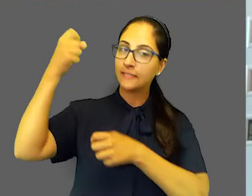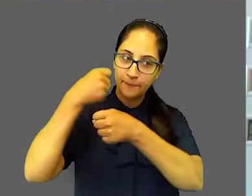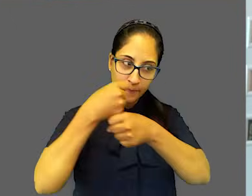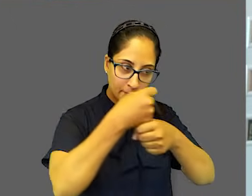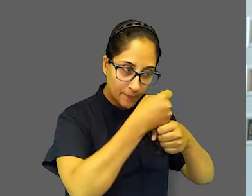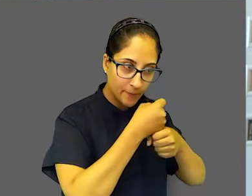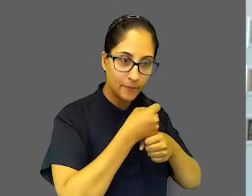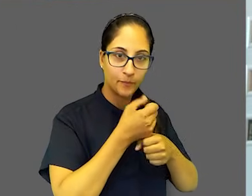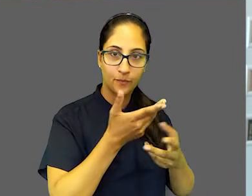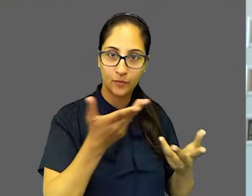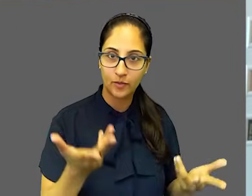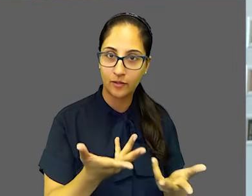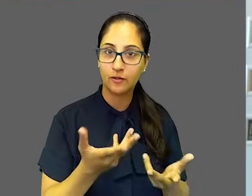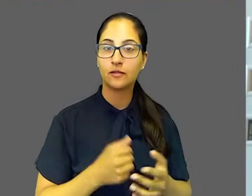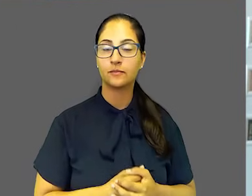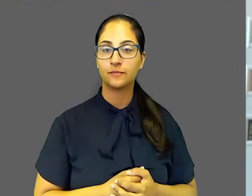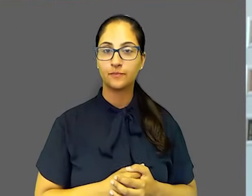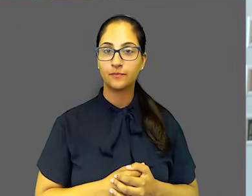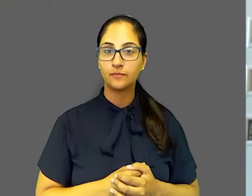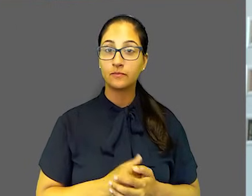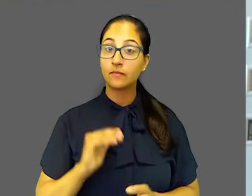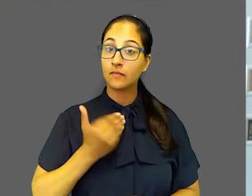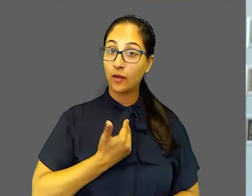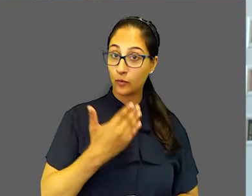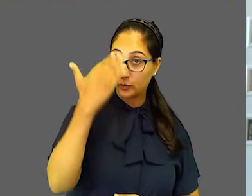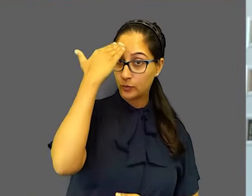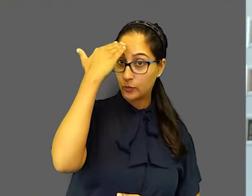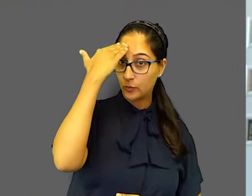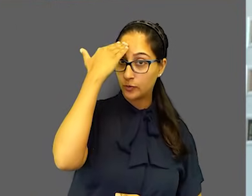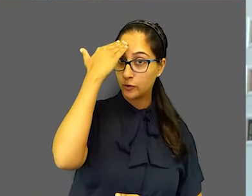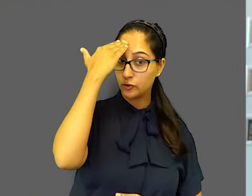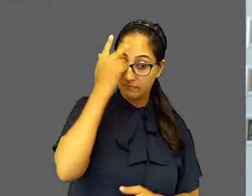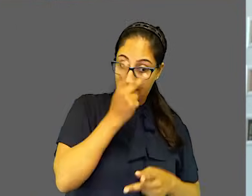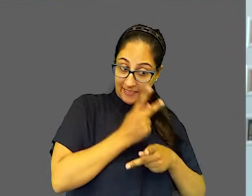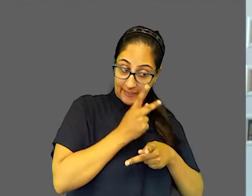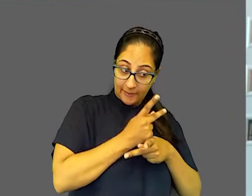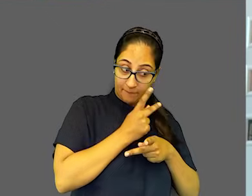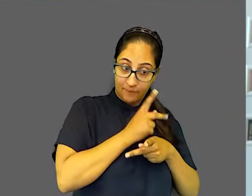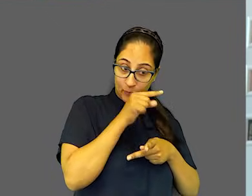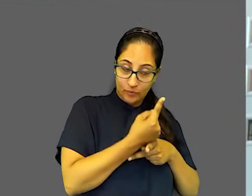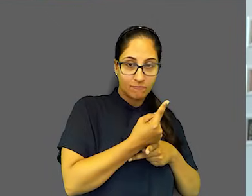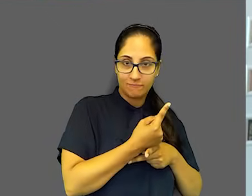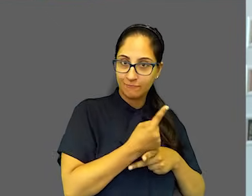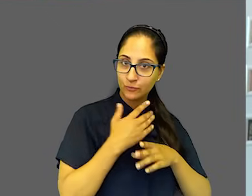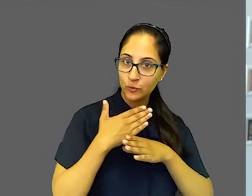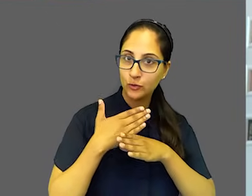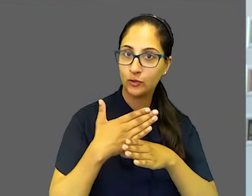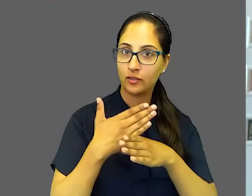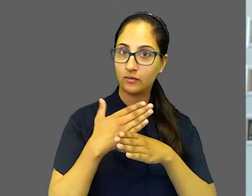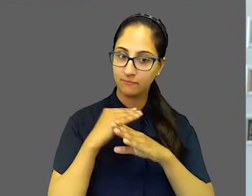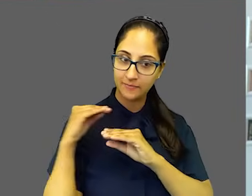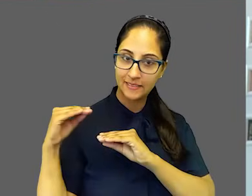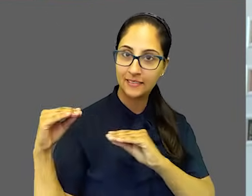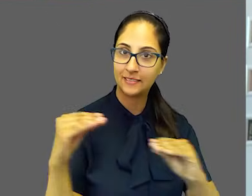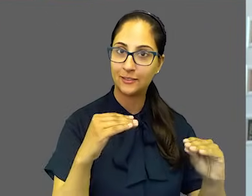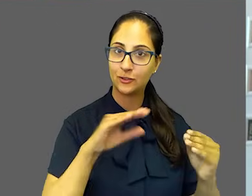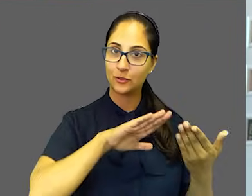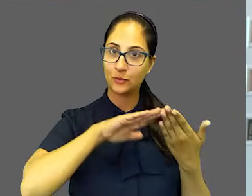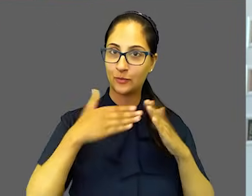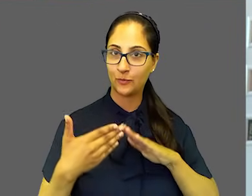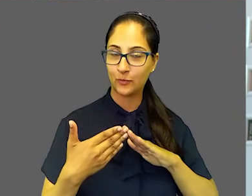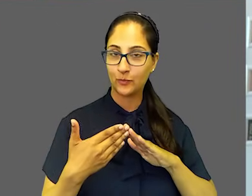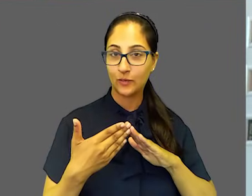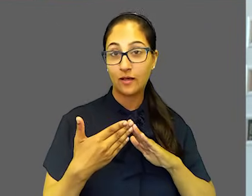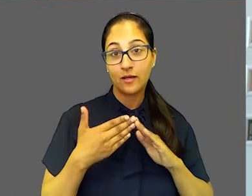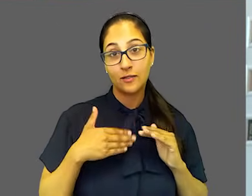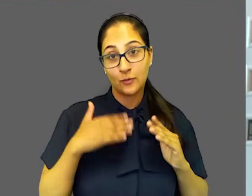but for the benefit of our Jamaat and the benefit of our community. And I want each student to have a piece of that and